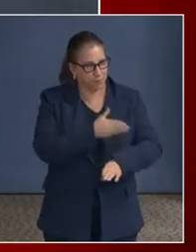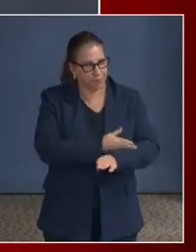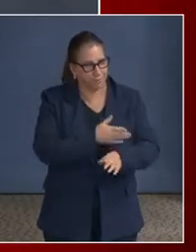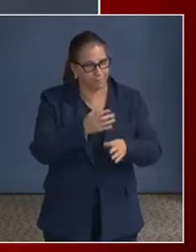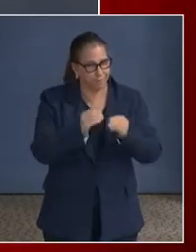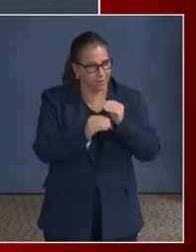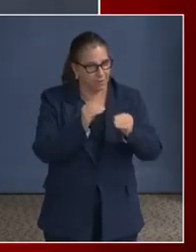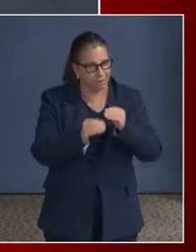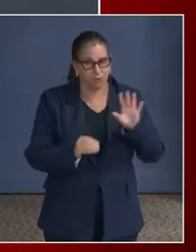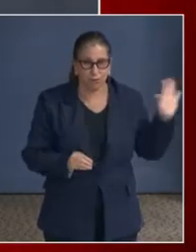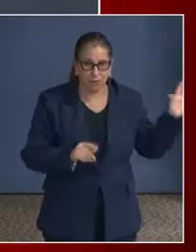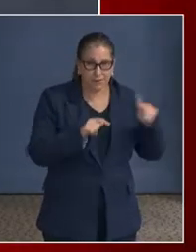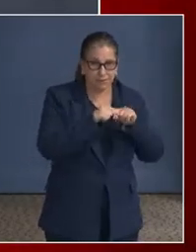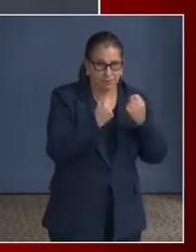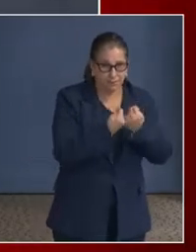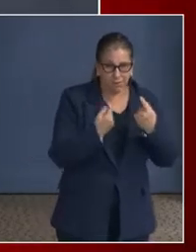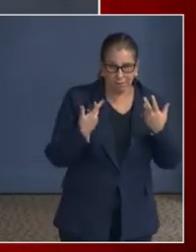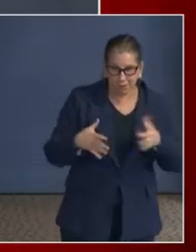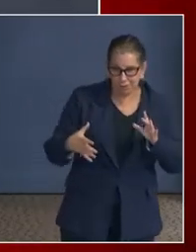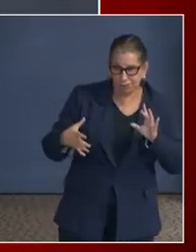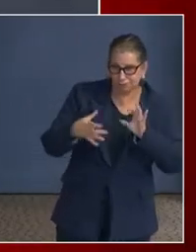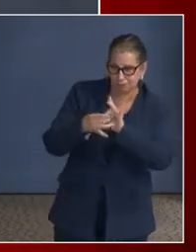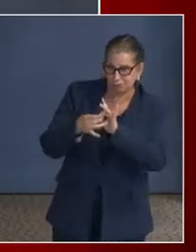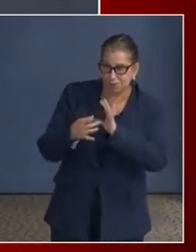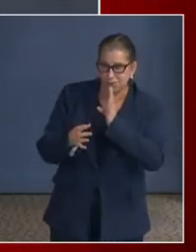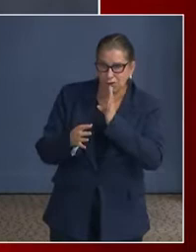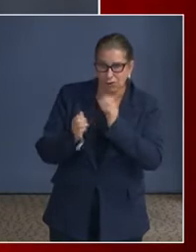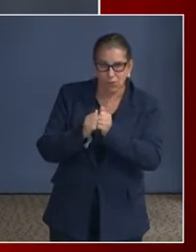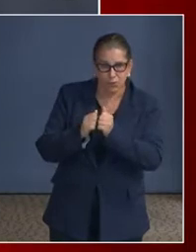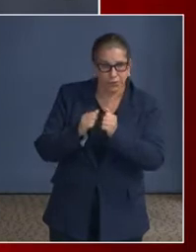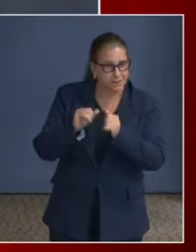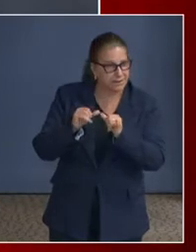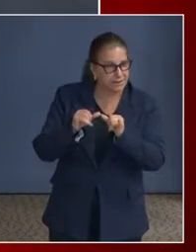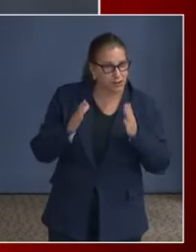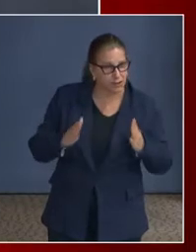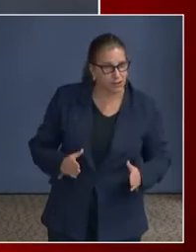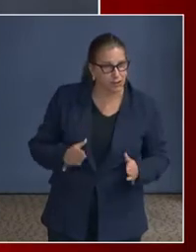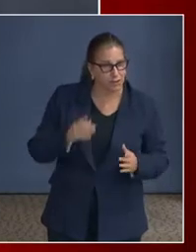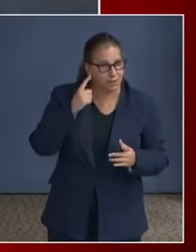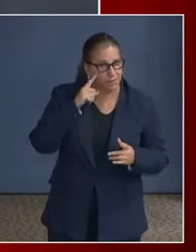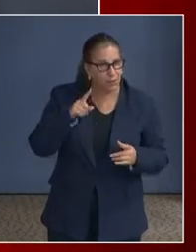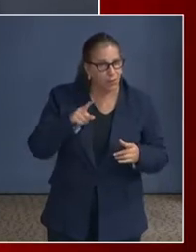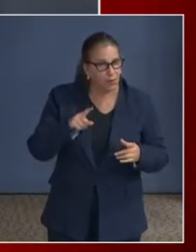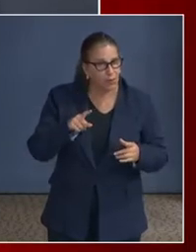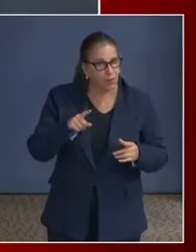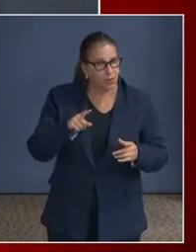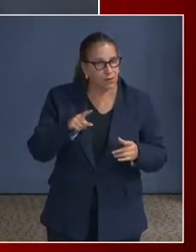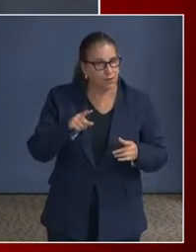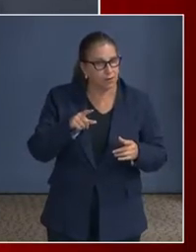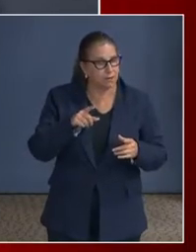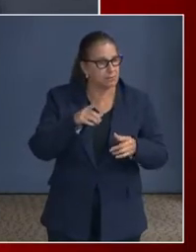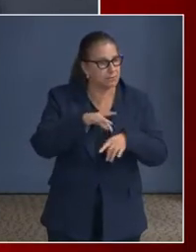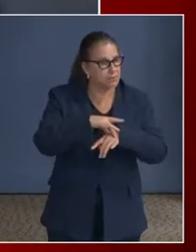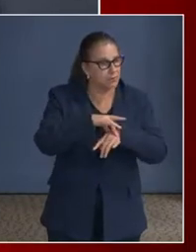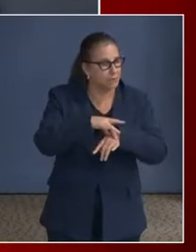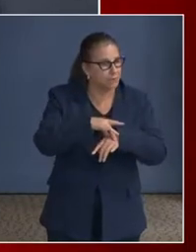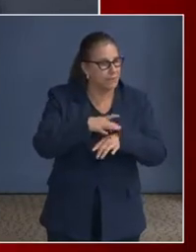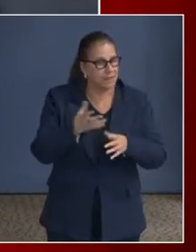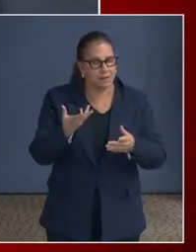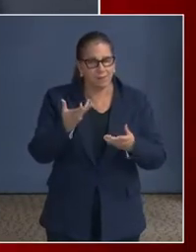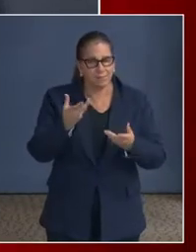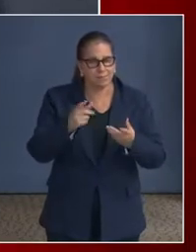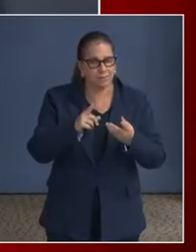in order to solve I think it's a geology problem in that particular area in terms of flooding?